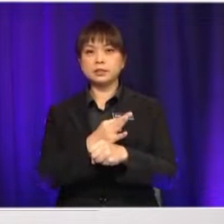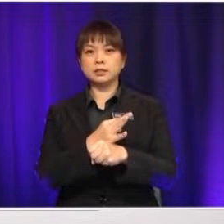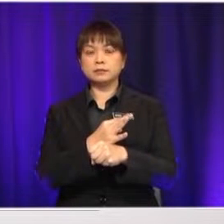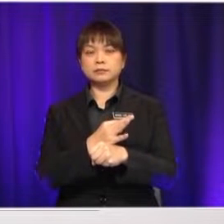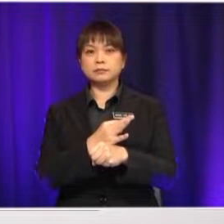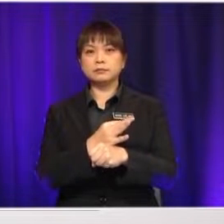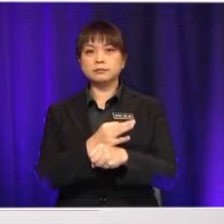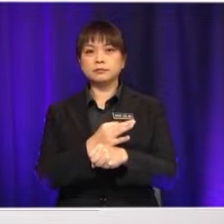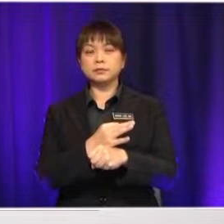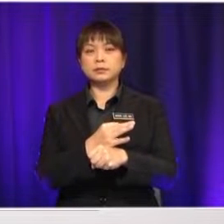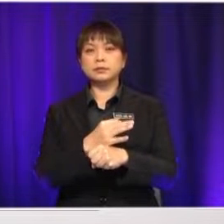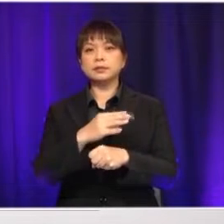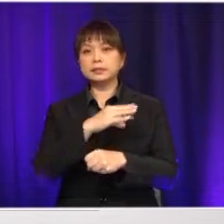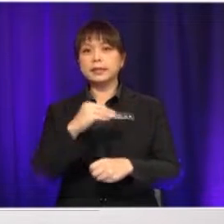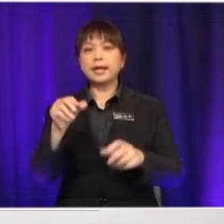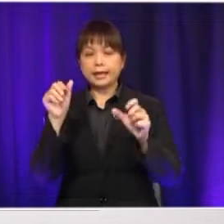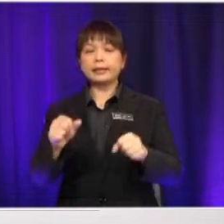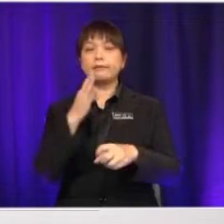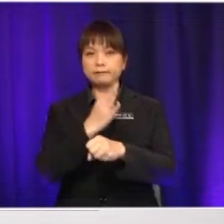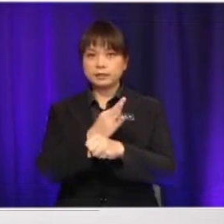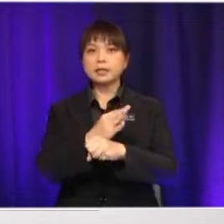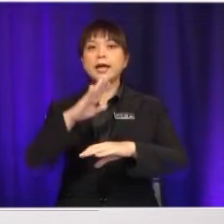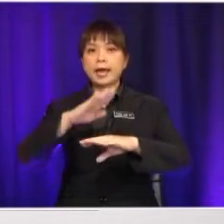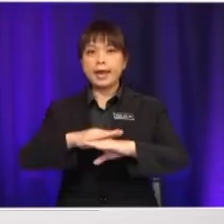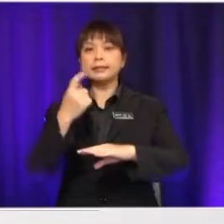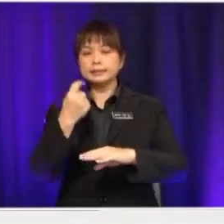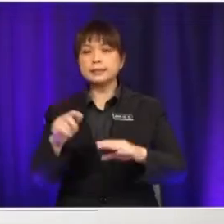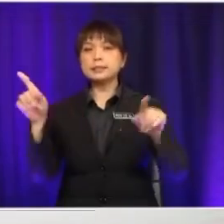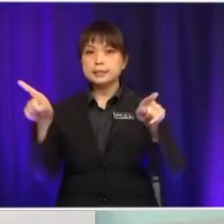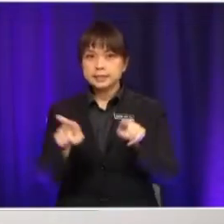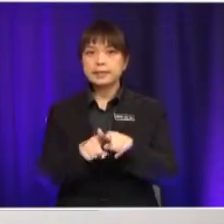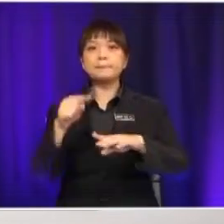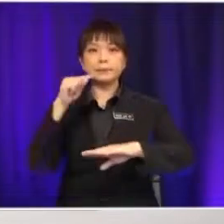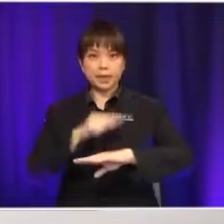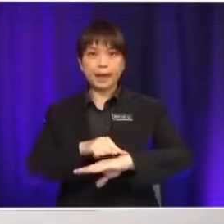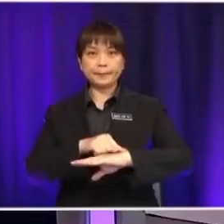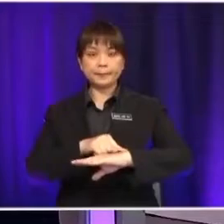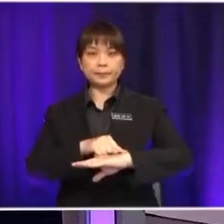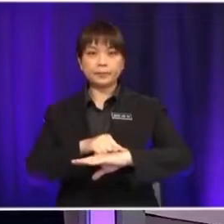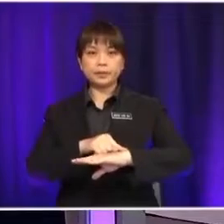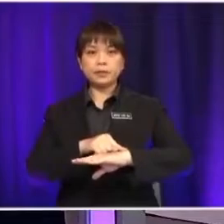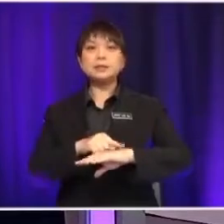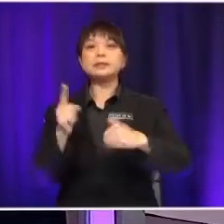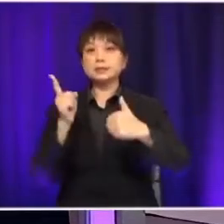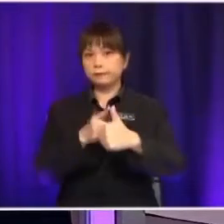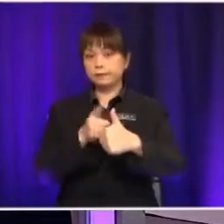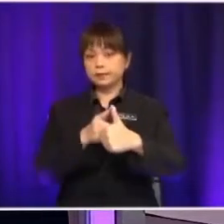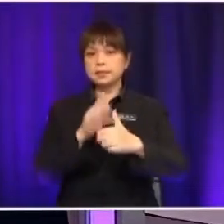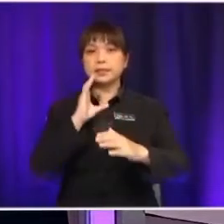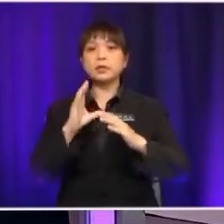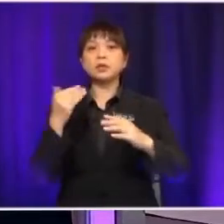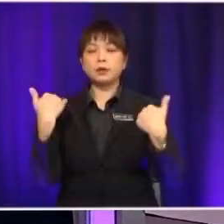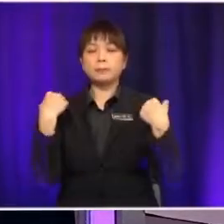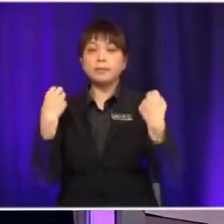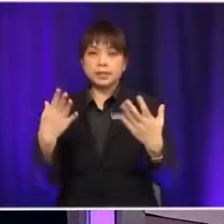in the same time. At the same time. All right, so just now one mentioned about that should have many functions and another